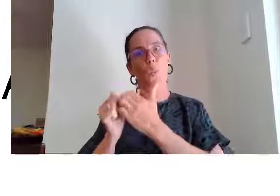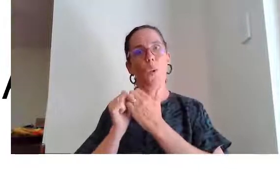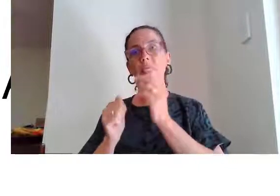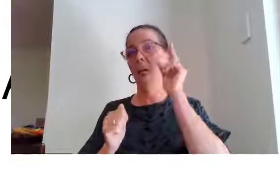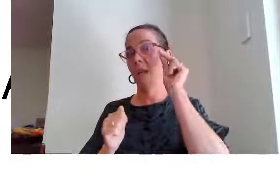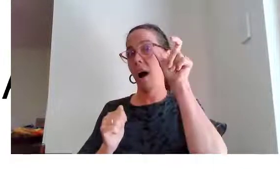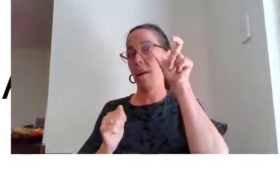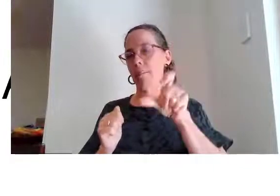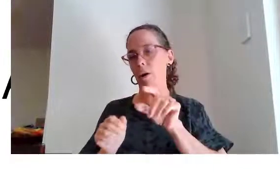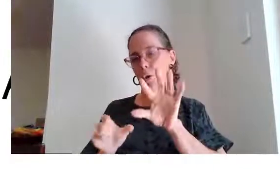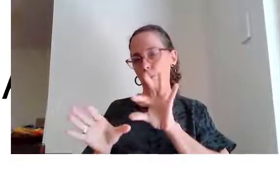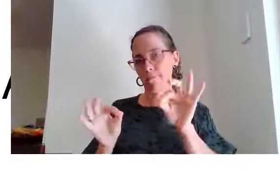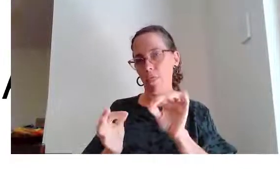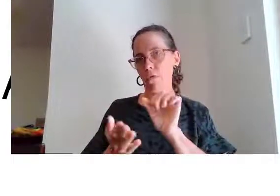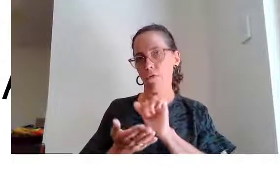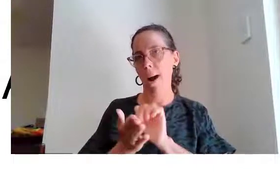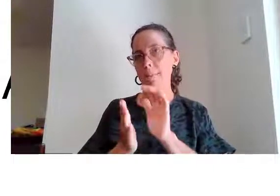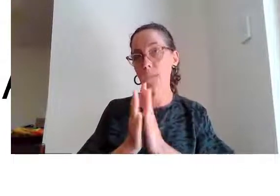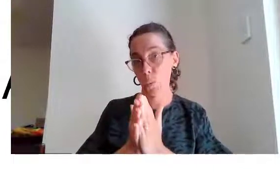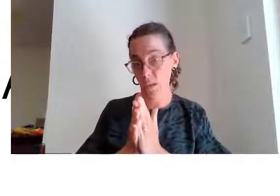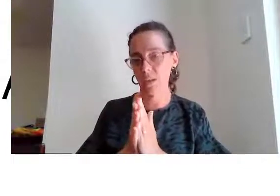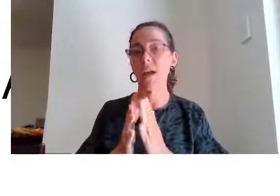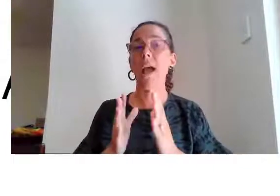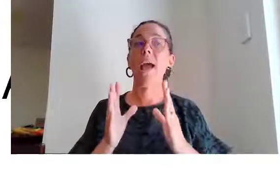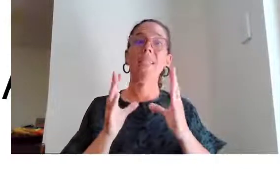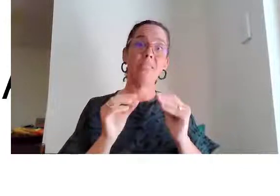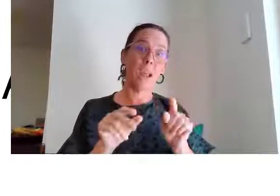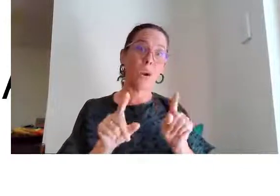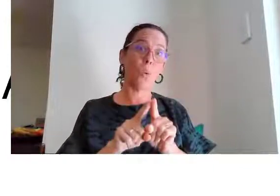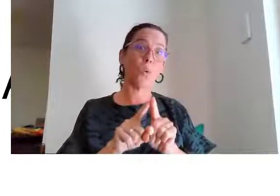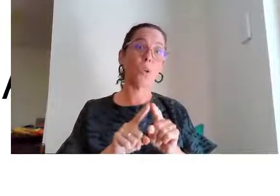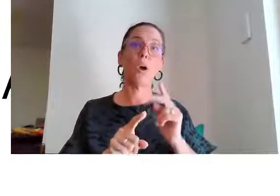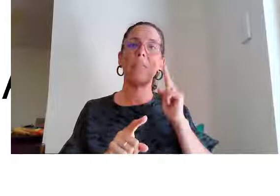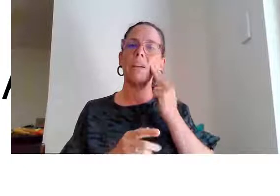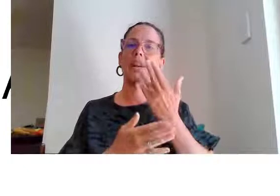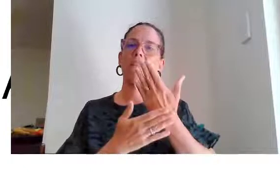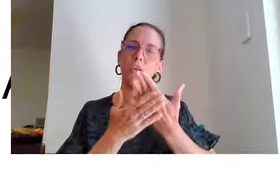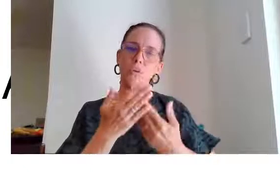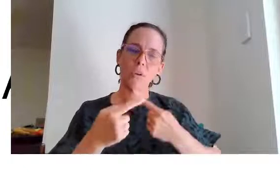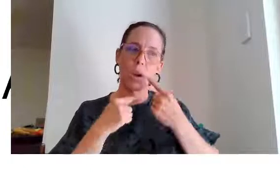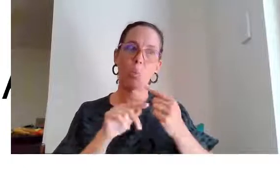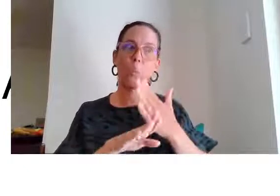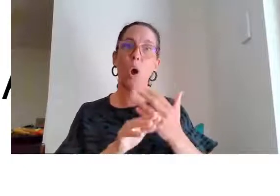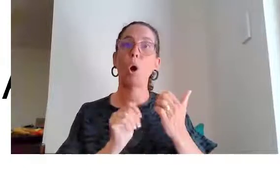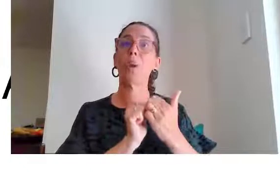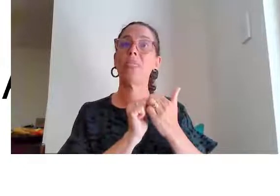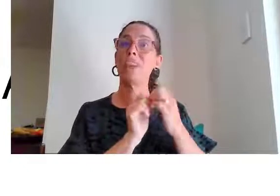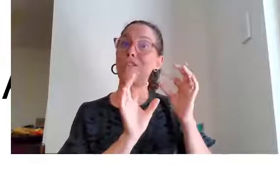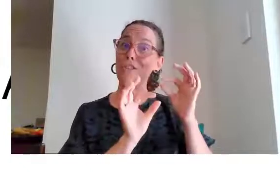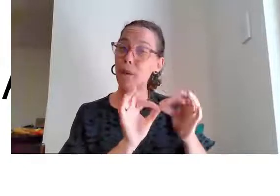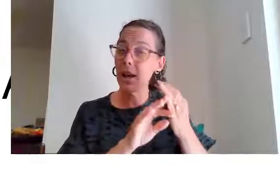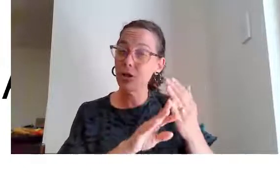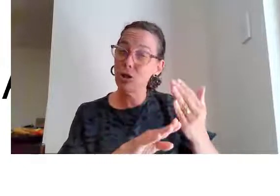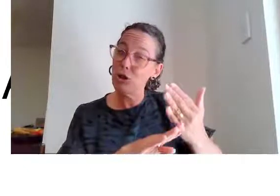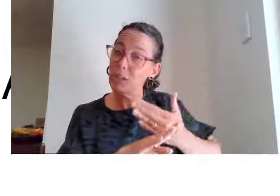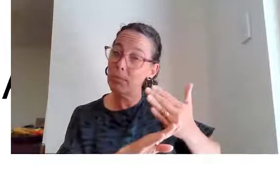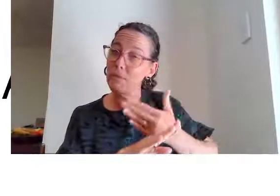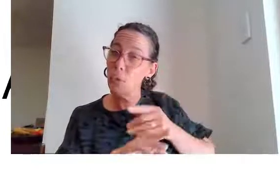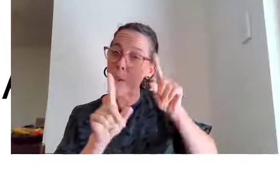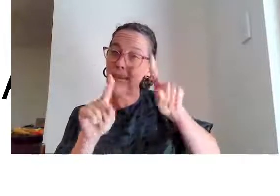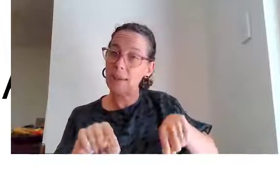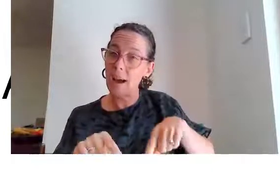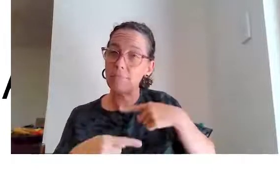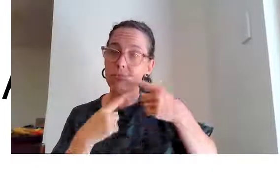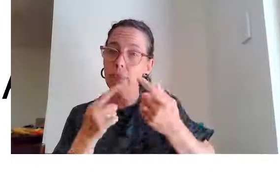to ensure that the deaf storyteller was working with the librarian to make sure we had a good selection of books. So,